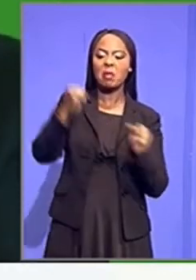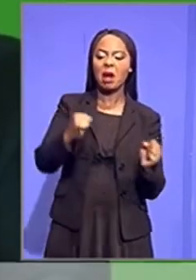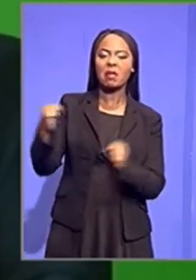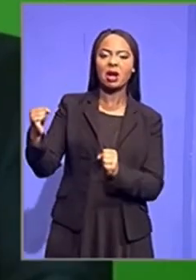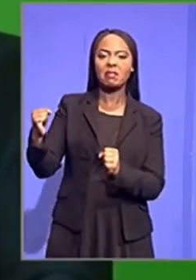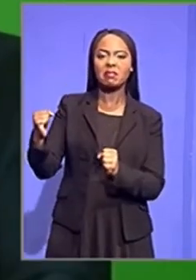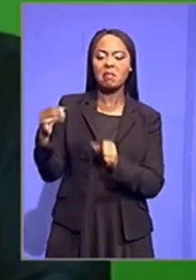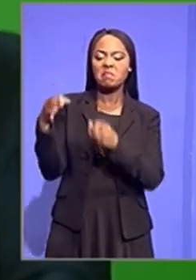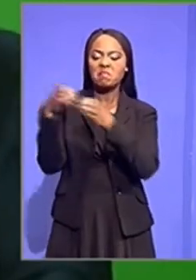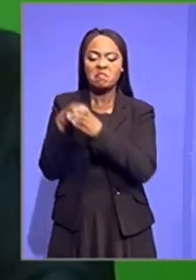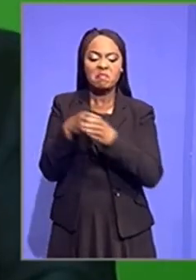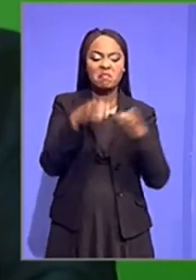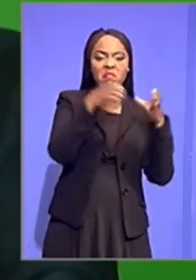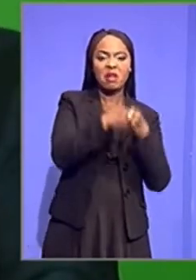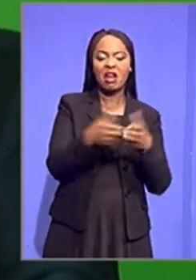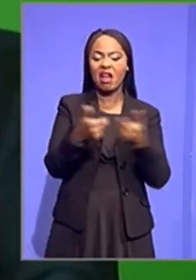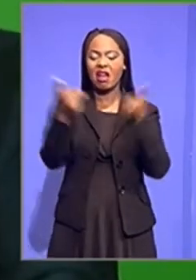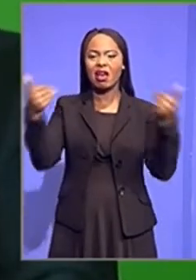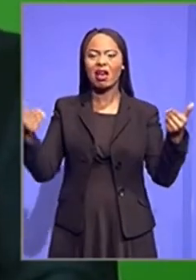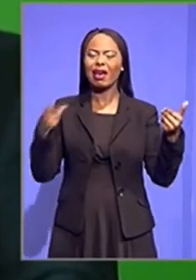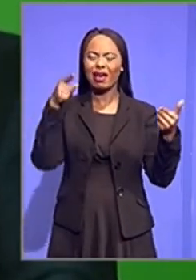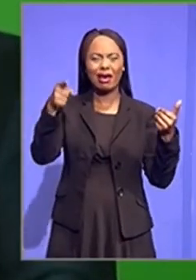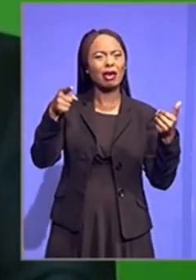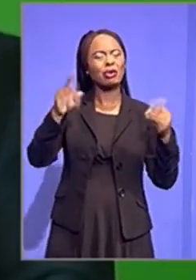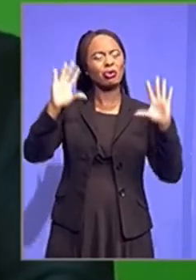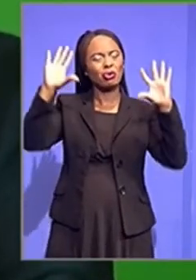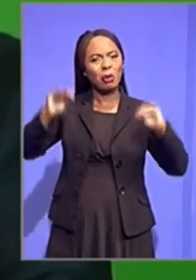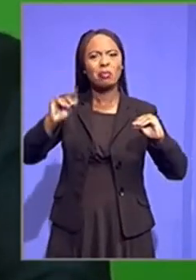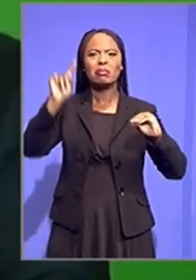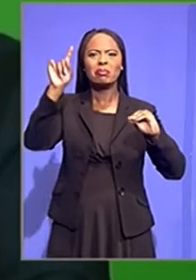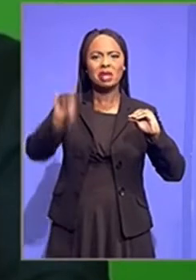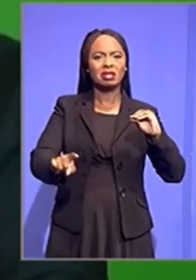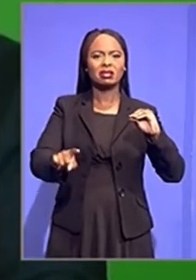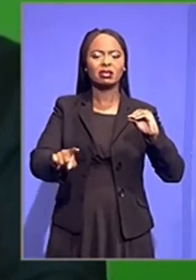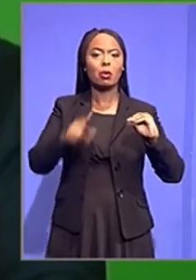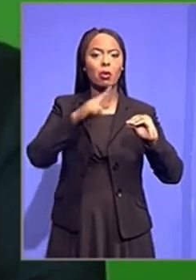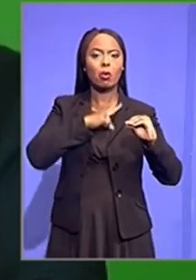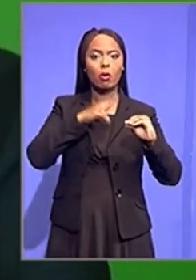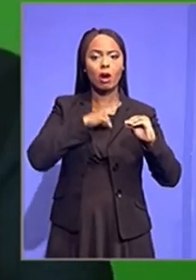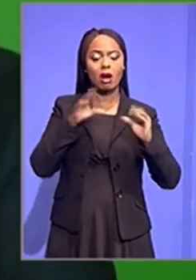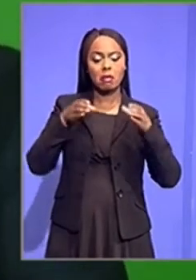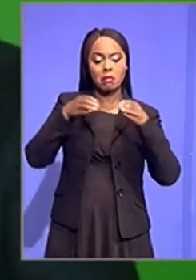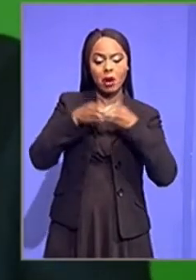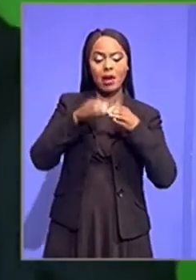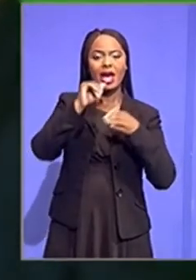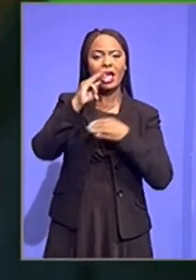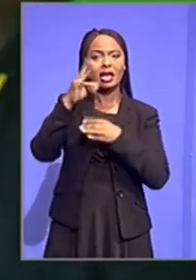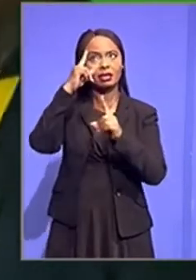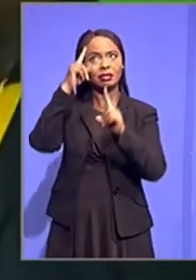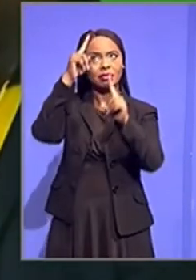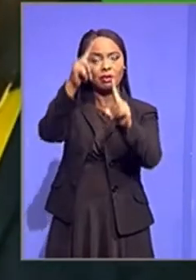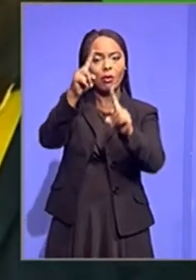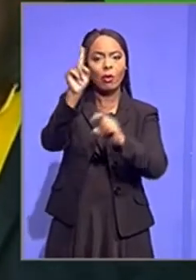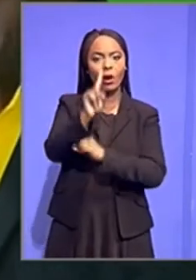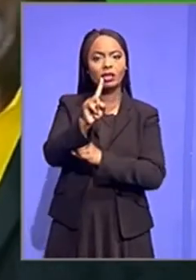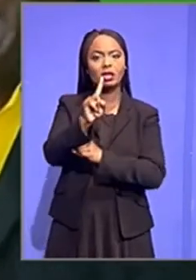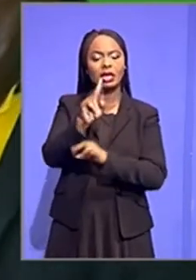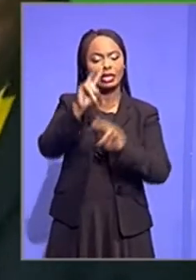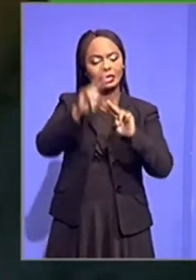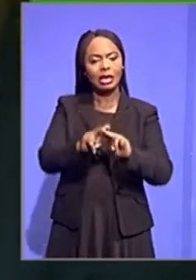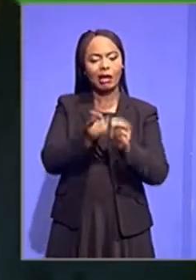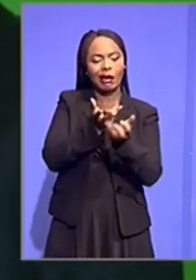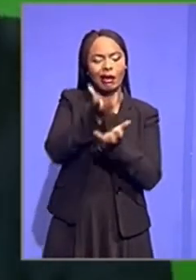against the other must come to an end. Because as the ANC, one of our DNAs is to be able to sit down